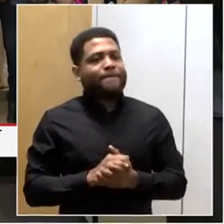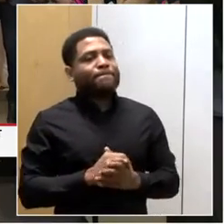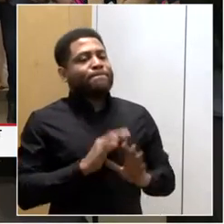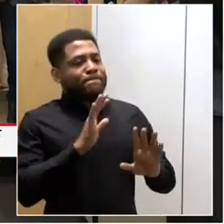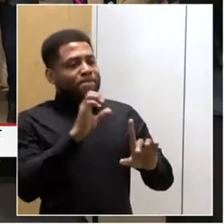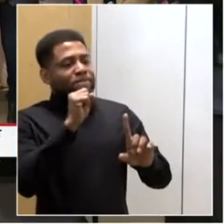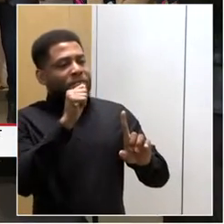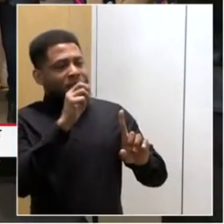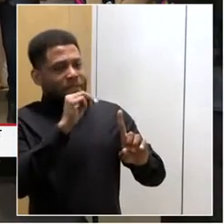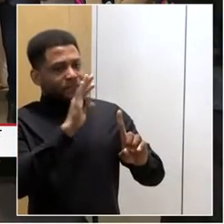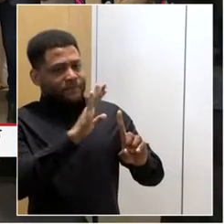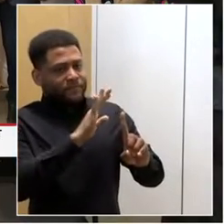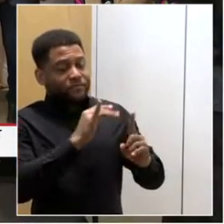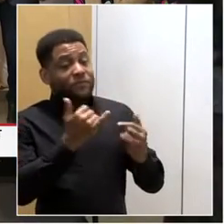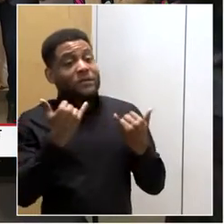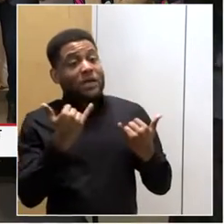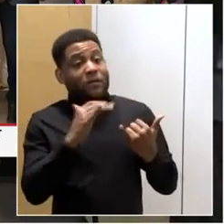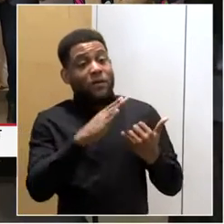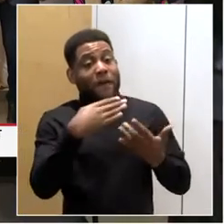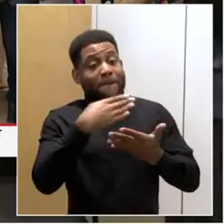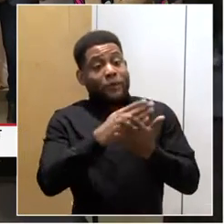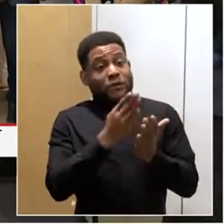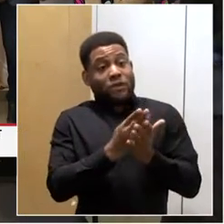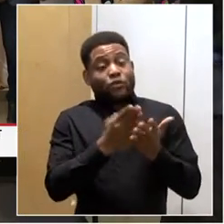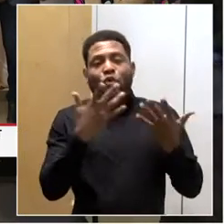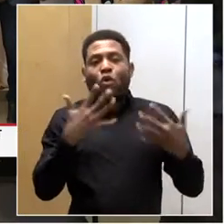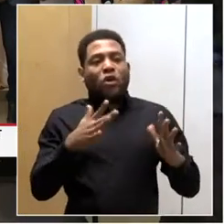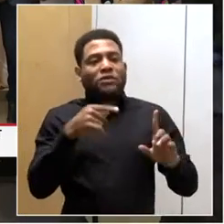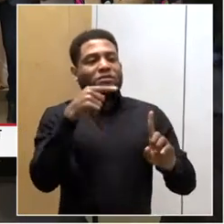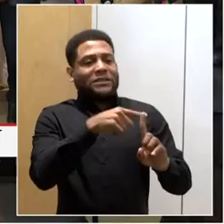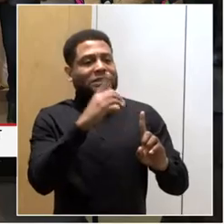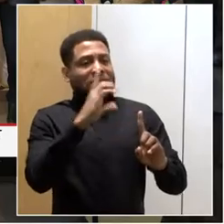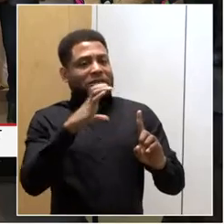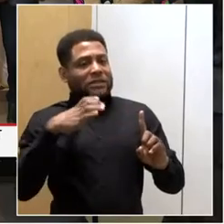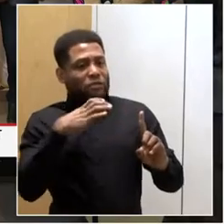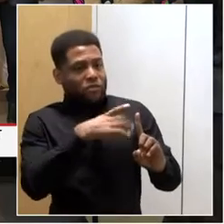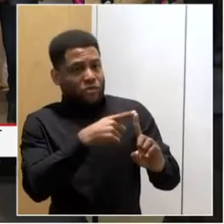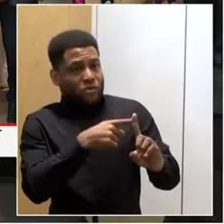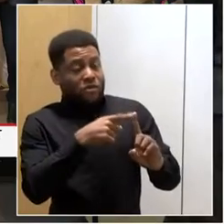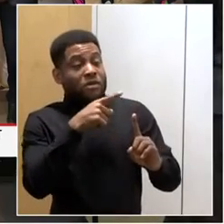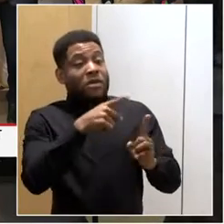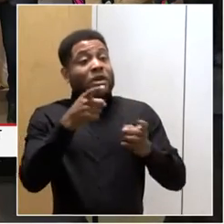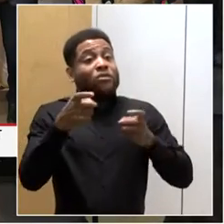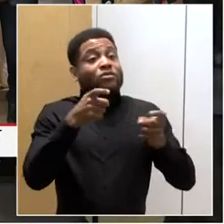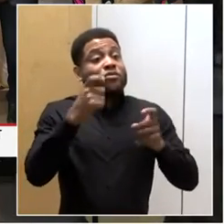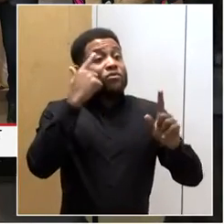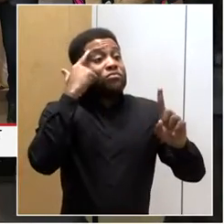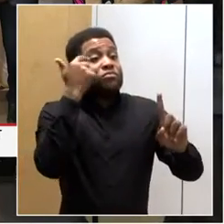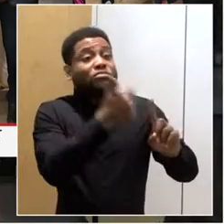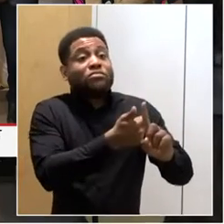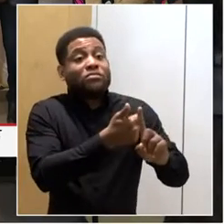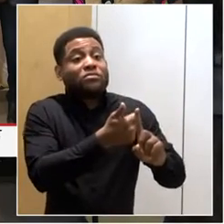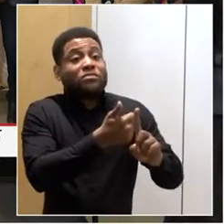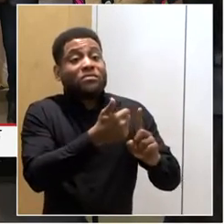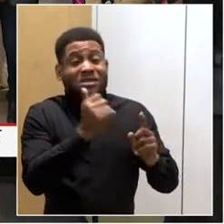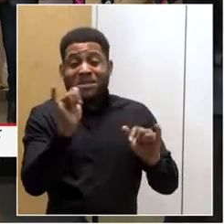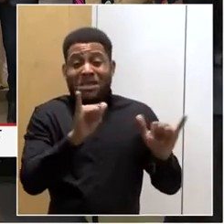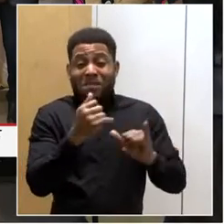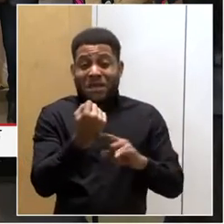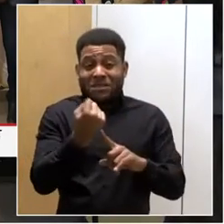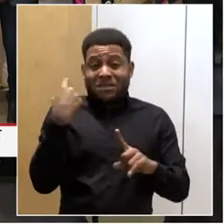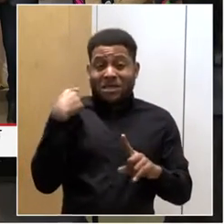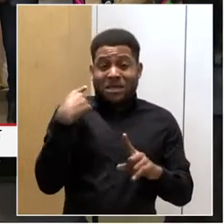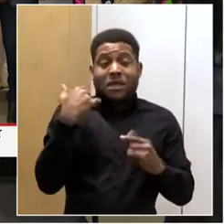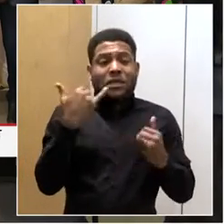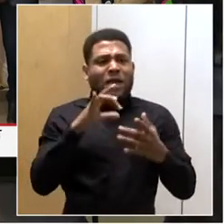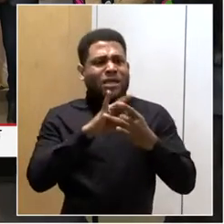And so it can do what it wants with the DCPS budget, which it did last year. And since you bring it up, let me say a little bit